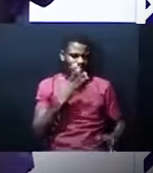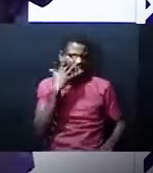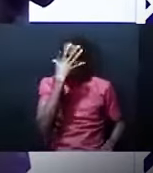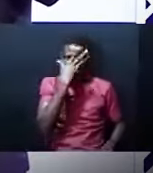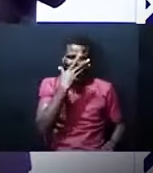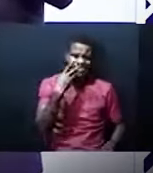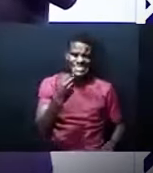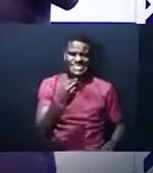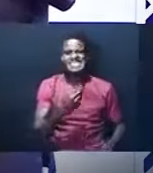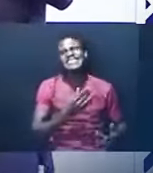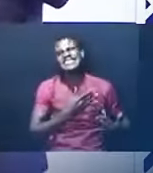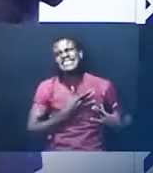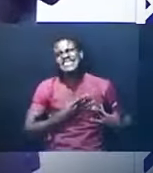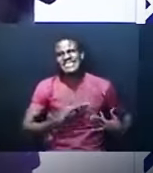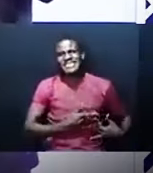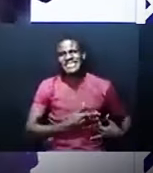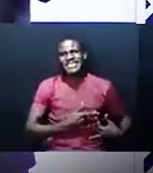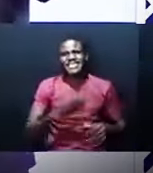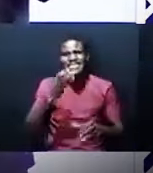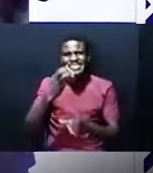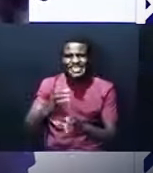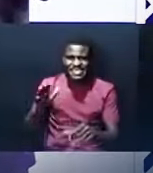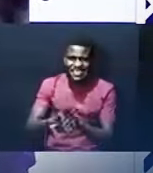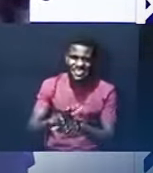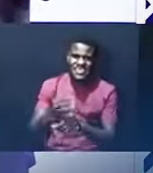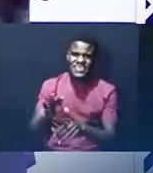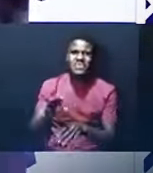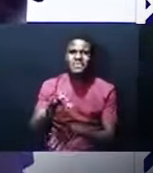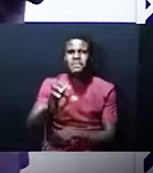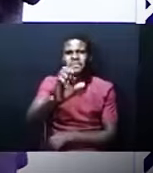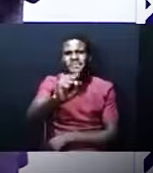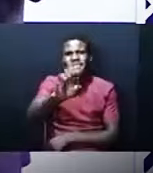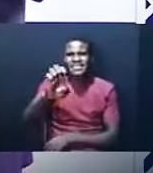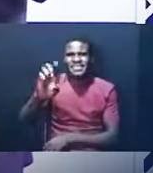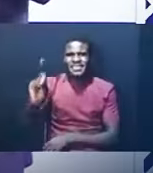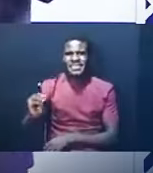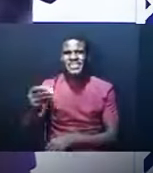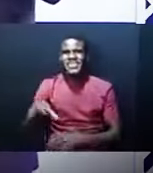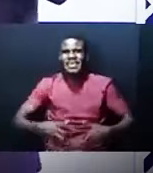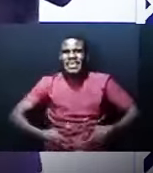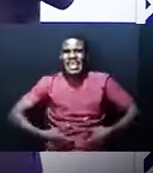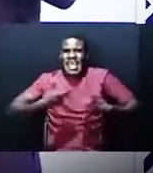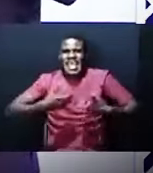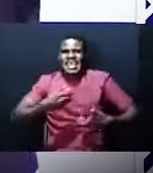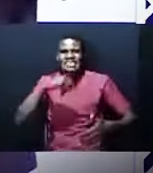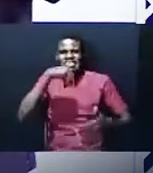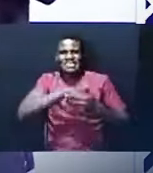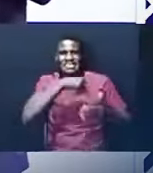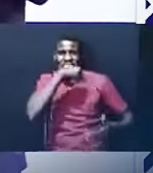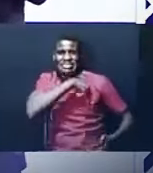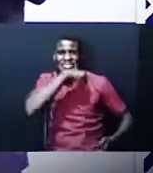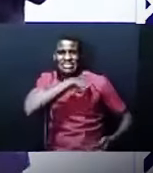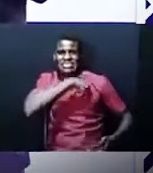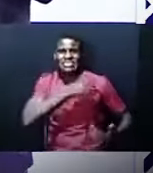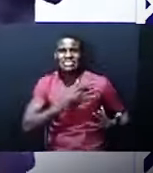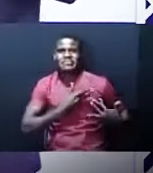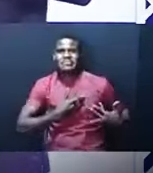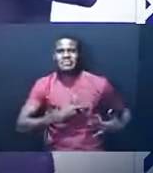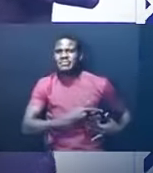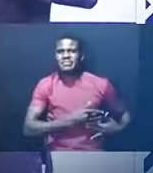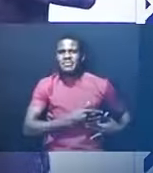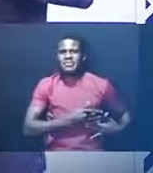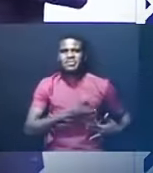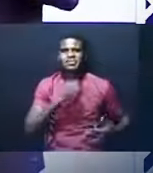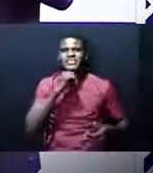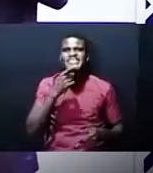heart. Be careful of seeds of resentment in the heart. Don't say that